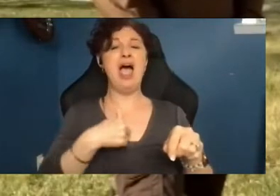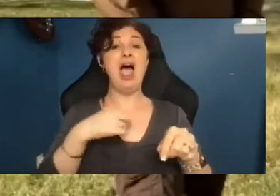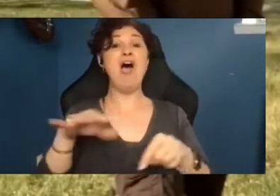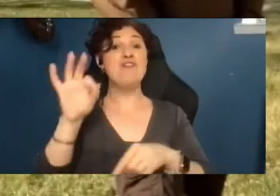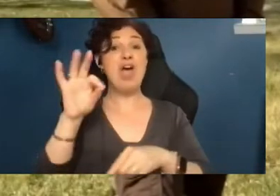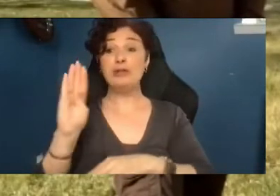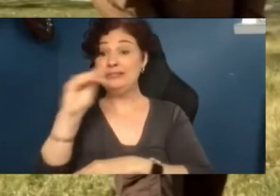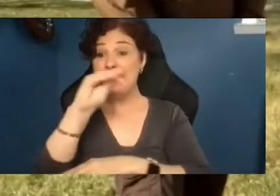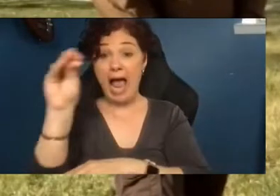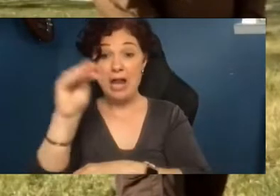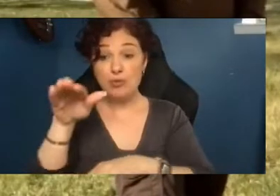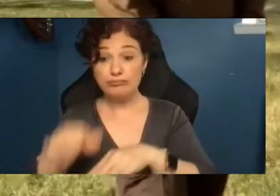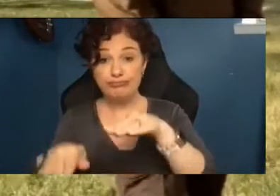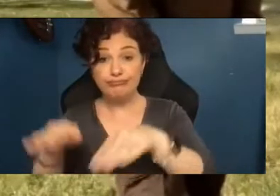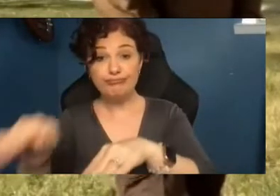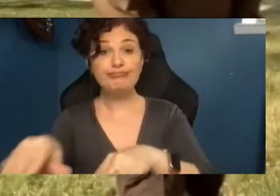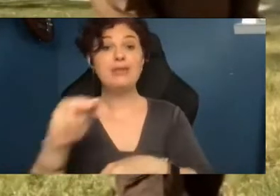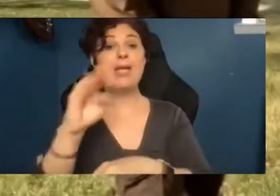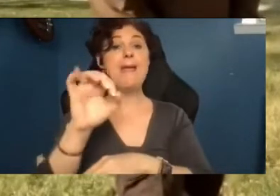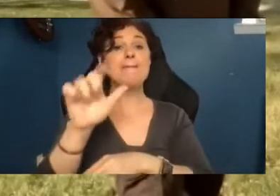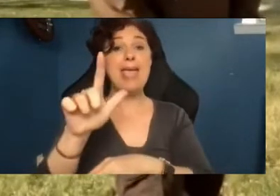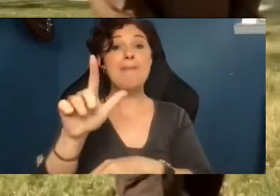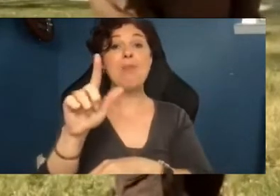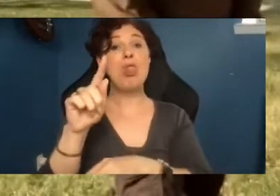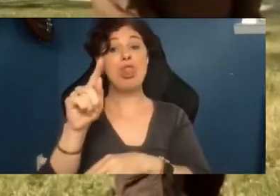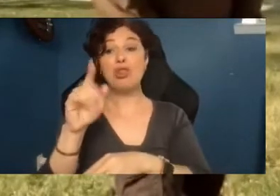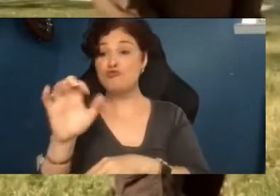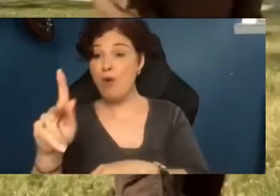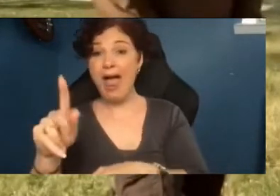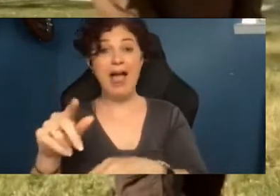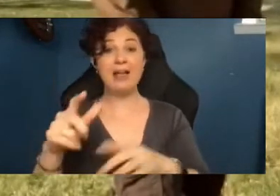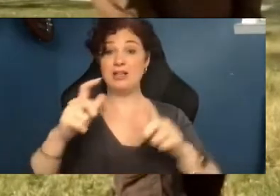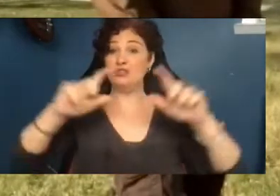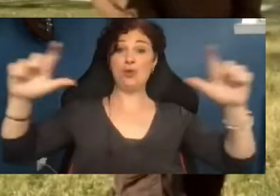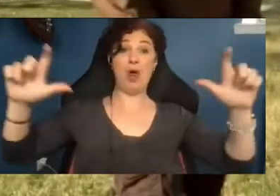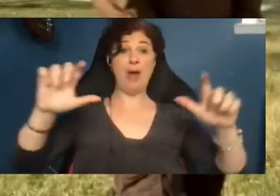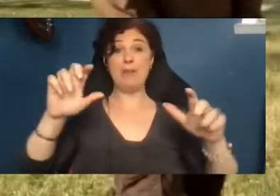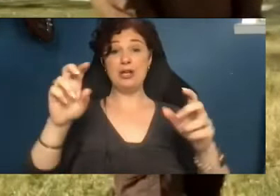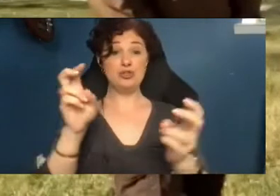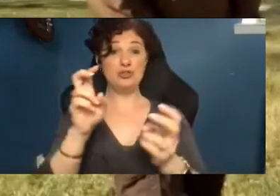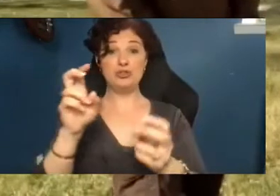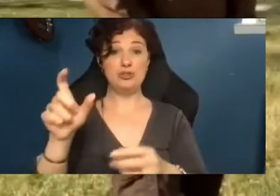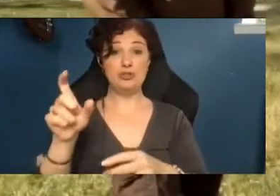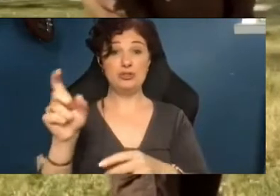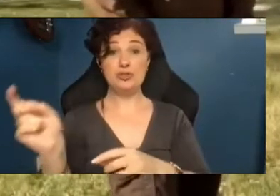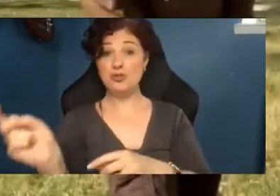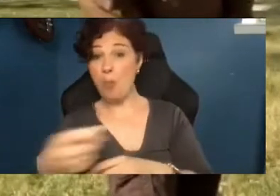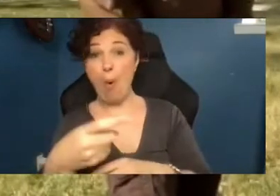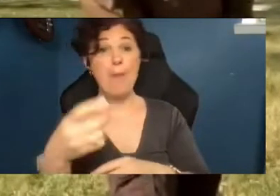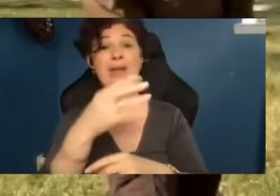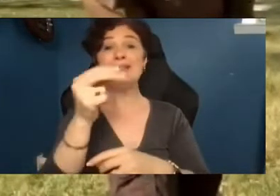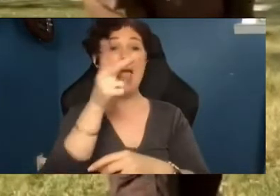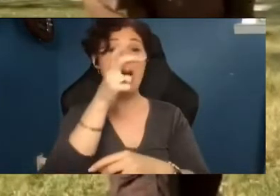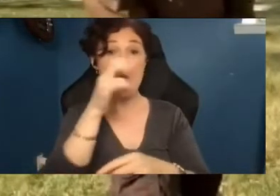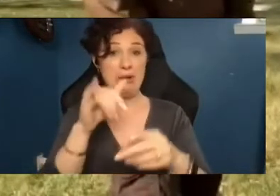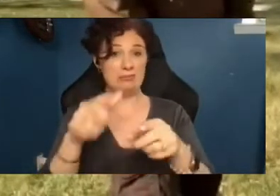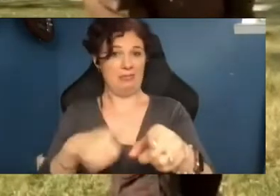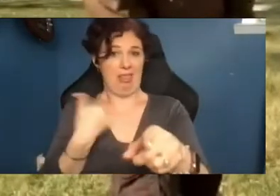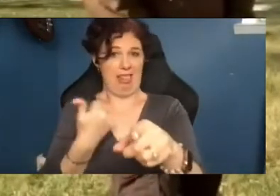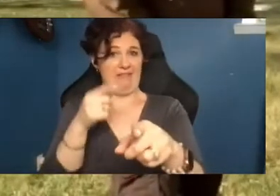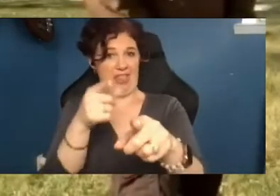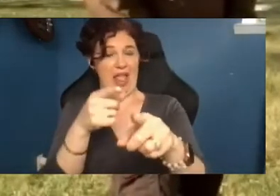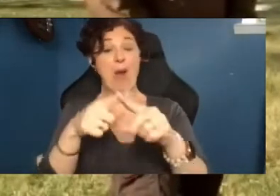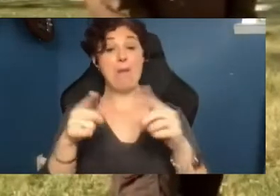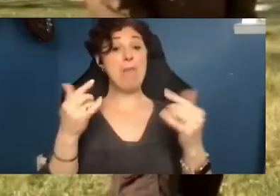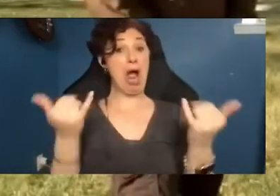dinosaur tracks, mammal-like reptile tracks, giant scorpions, and bugs. All lived amongst those ancient sand dunes. But